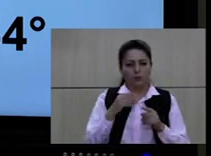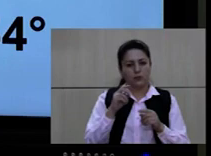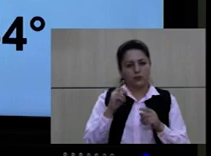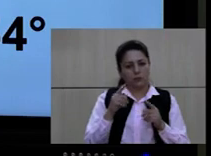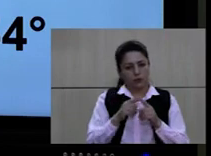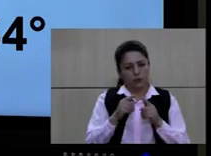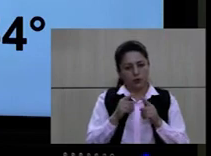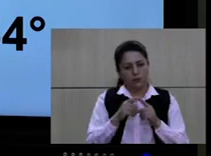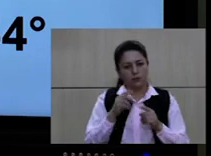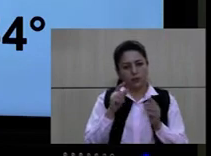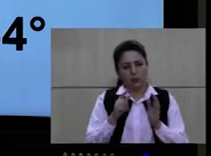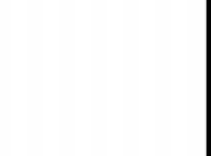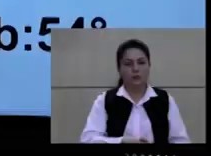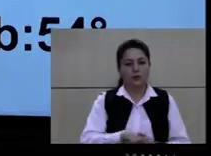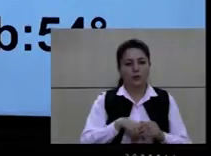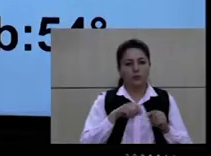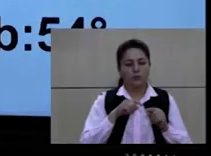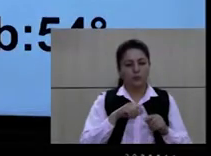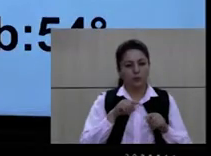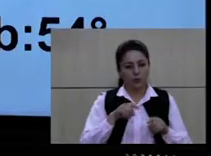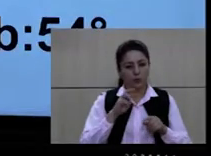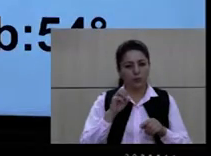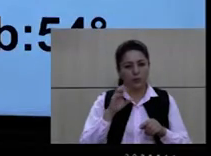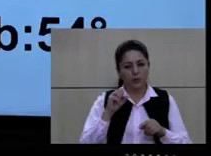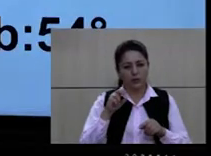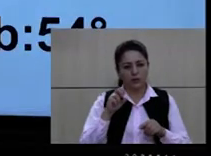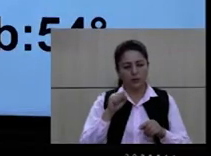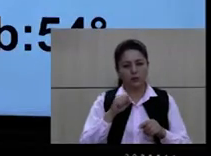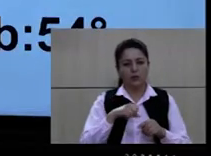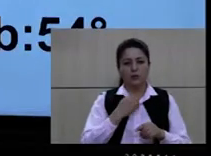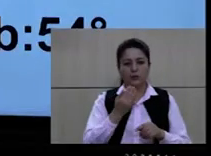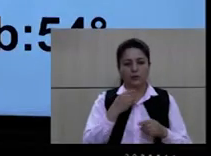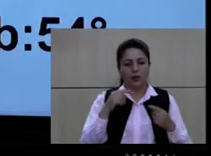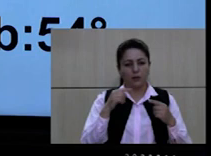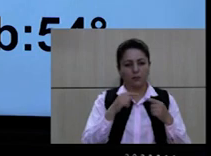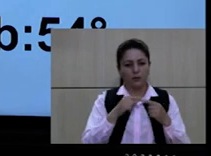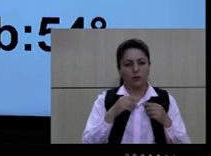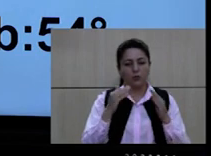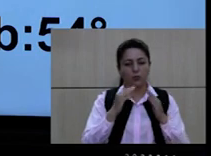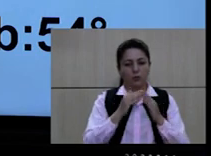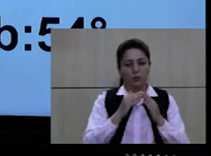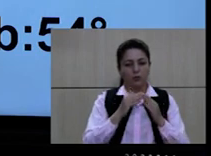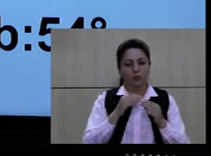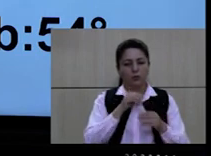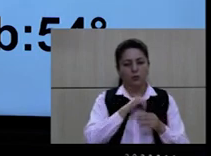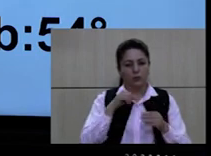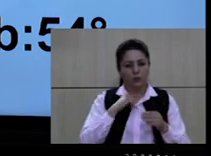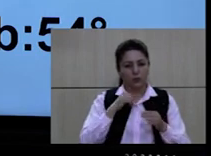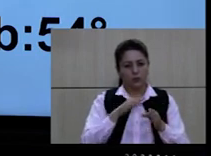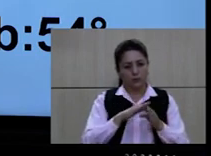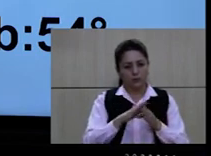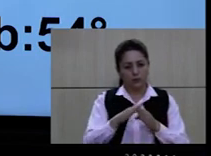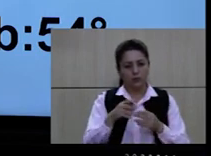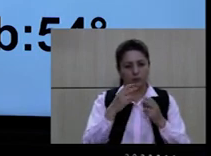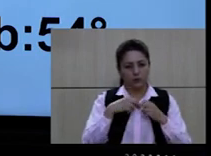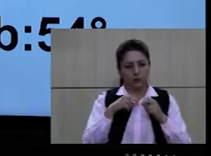o'tkir burchagimiz 3x. Demak, bu masalamizni siz albatta uyda oxiriga yetkazib,